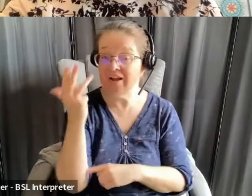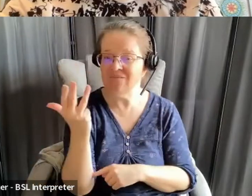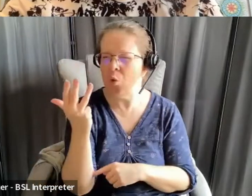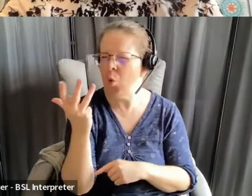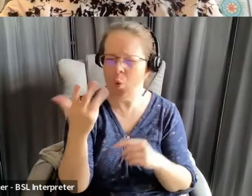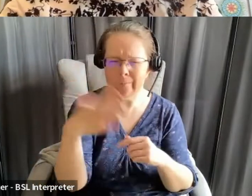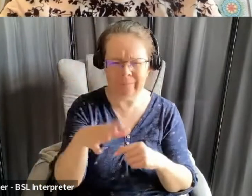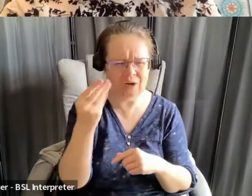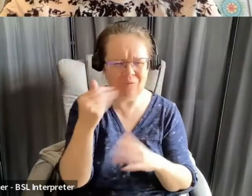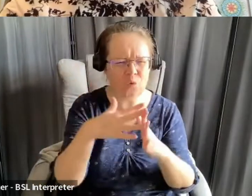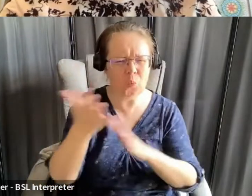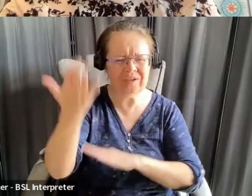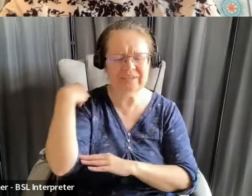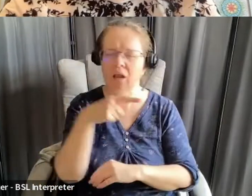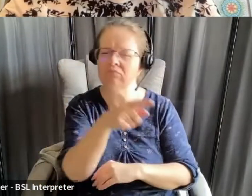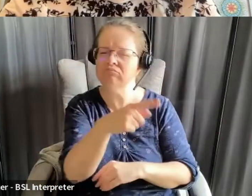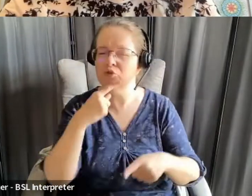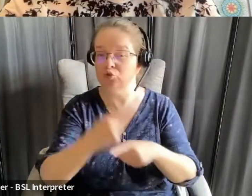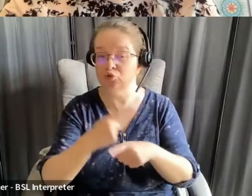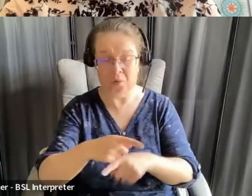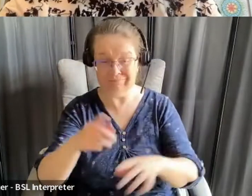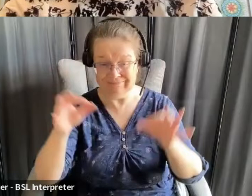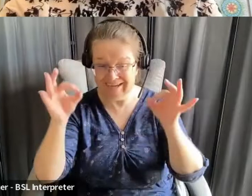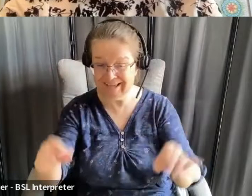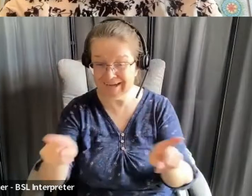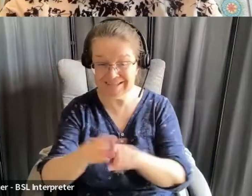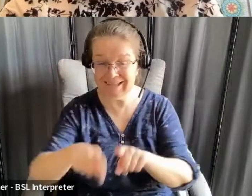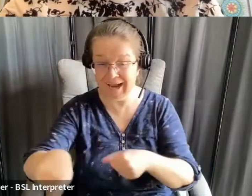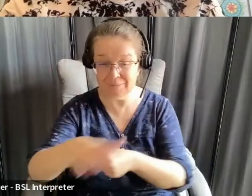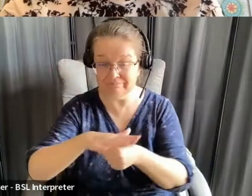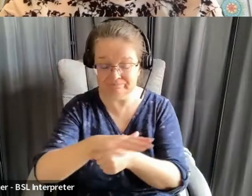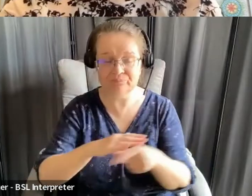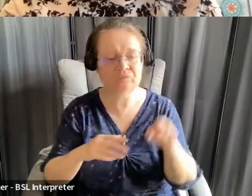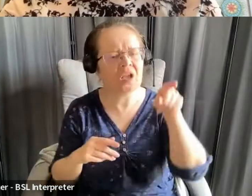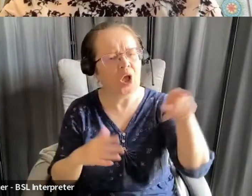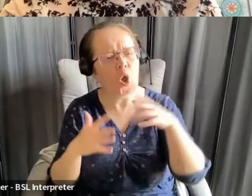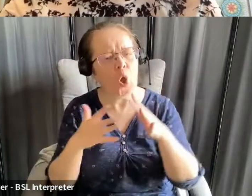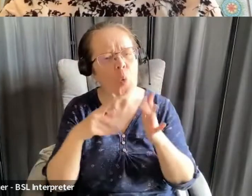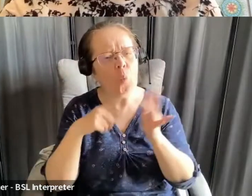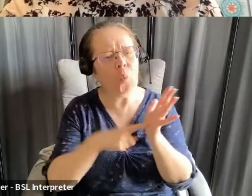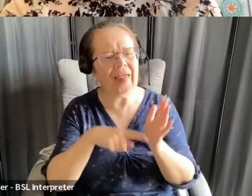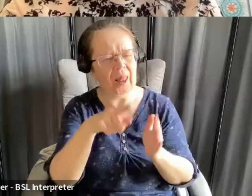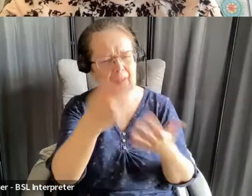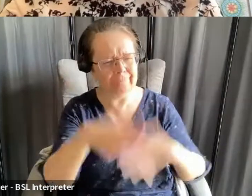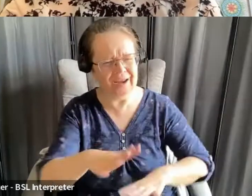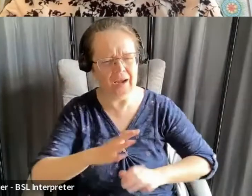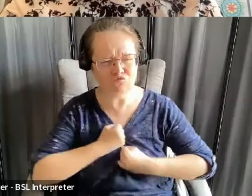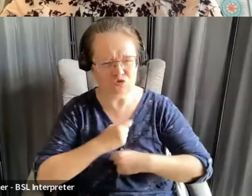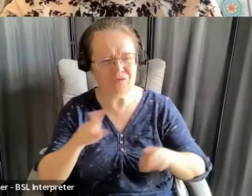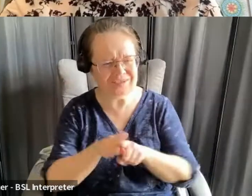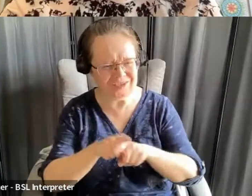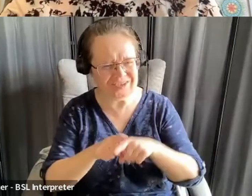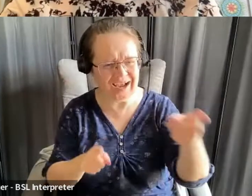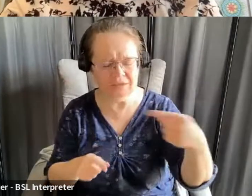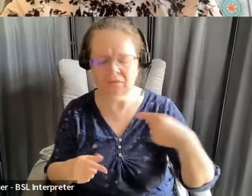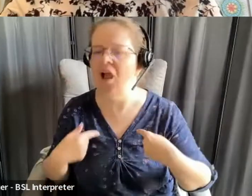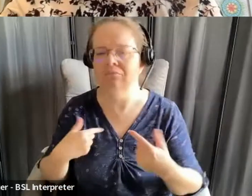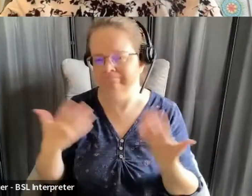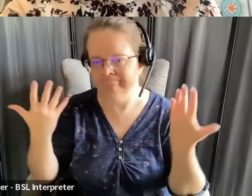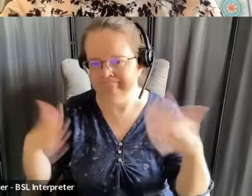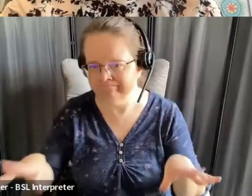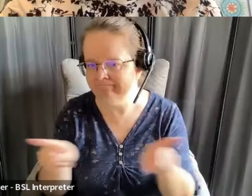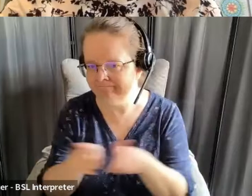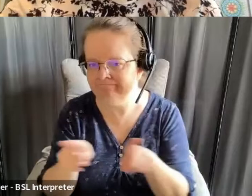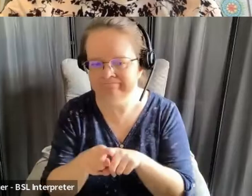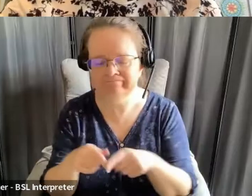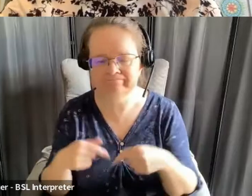weeks ago, where he talks to this exact same thing. So you had very similar frustrations, right, Will? Absolutely, yeah.